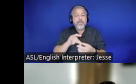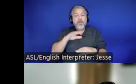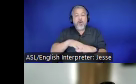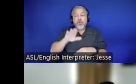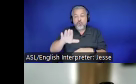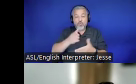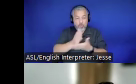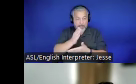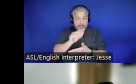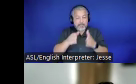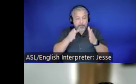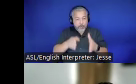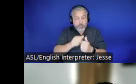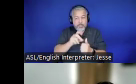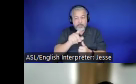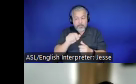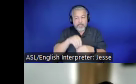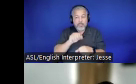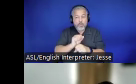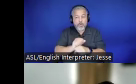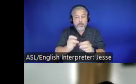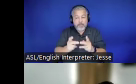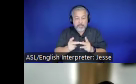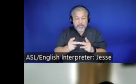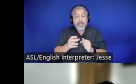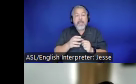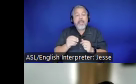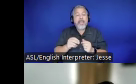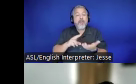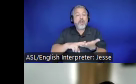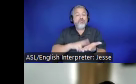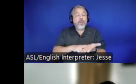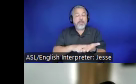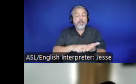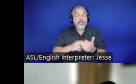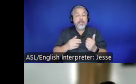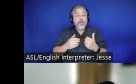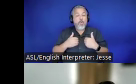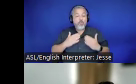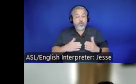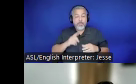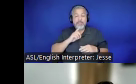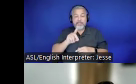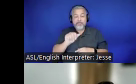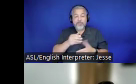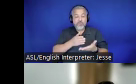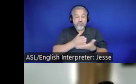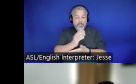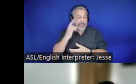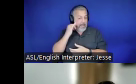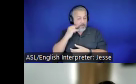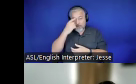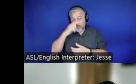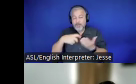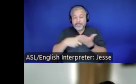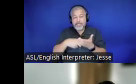rights as a person with a disability in the workplace. And the contract holder in the state of California is Disability Rights California for Ticket to